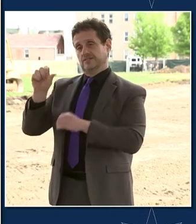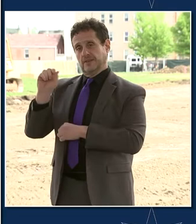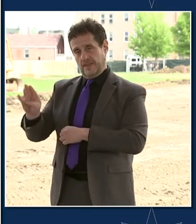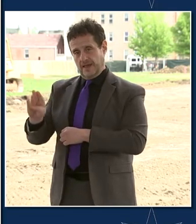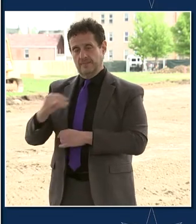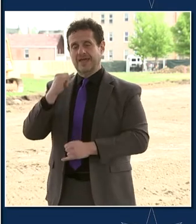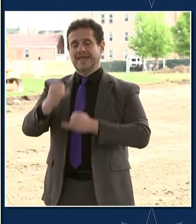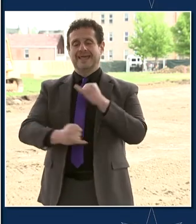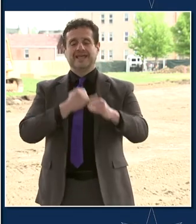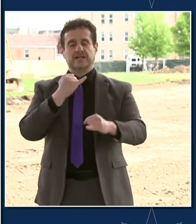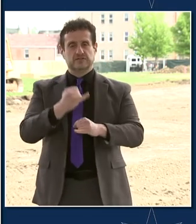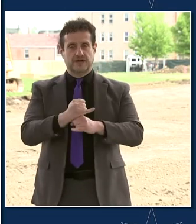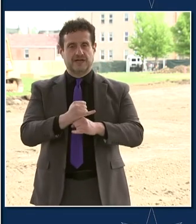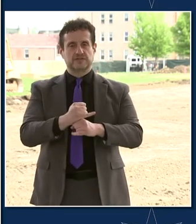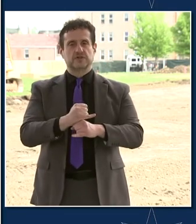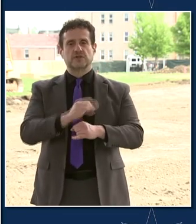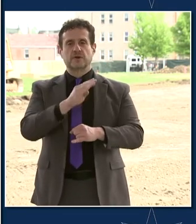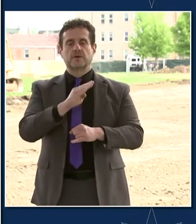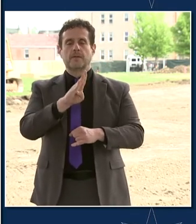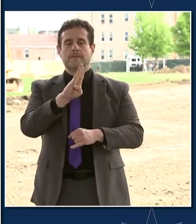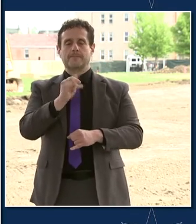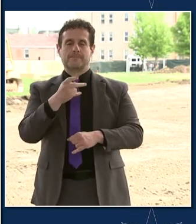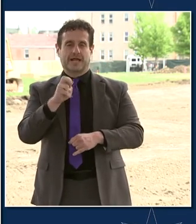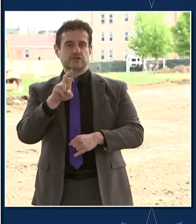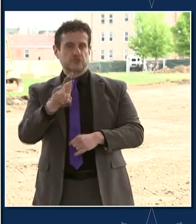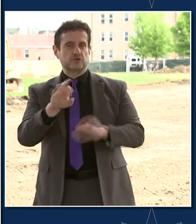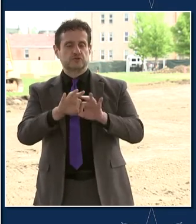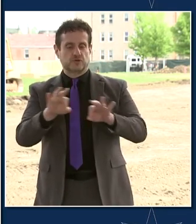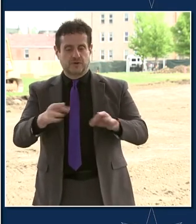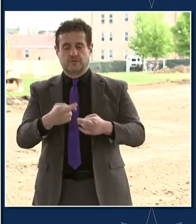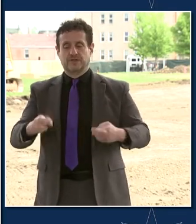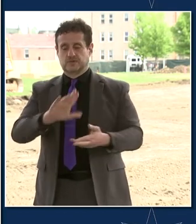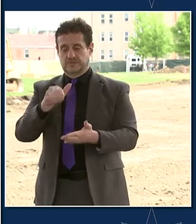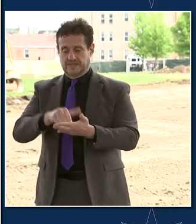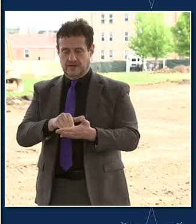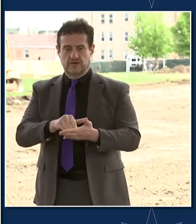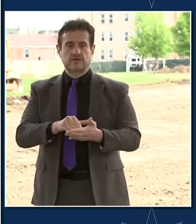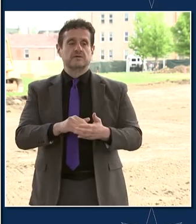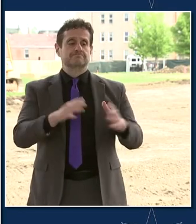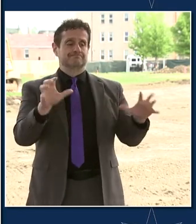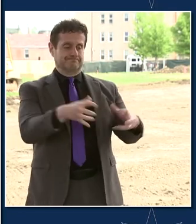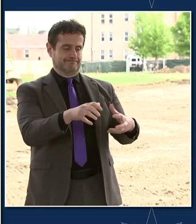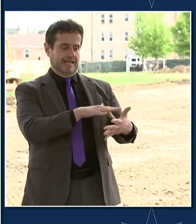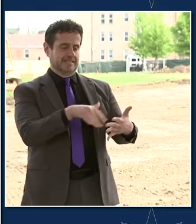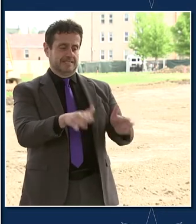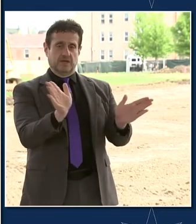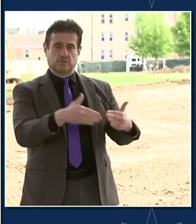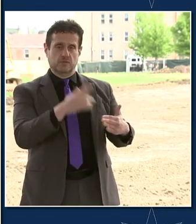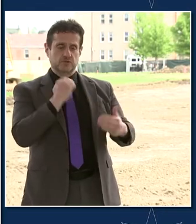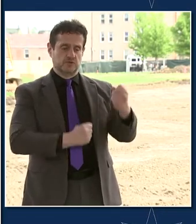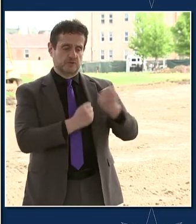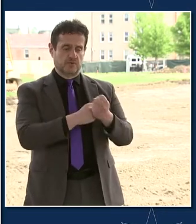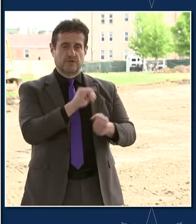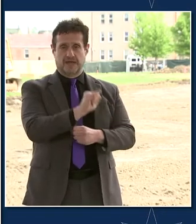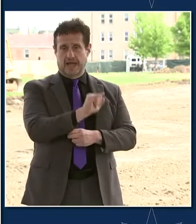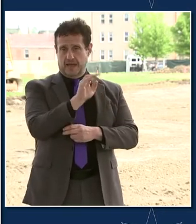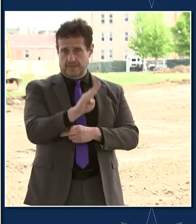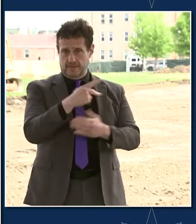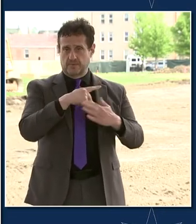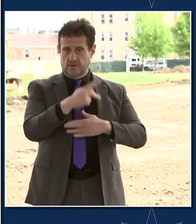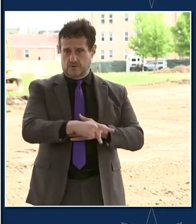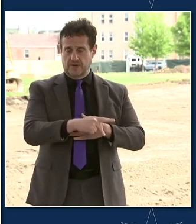International Baccalaureate Resource Center, a study room to also support the IB program, and in